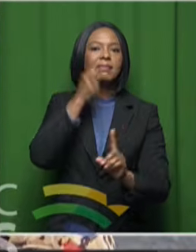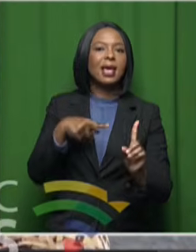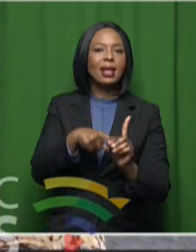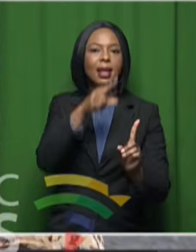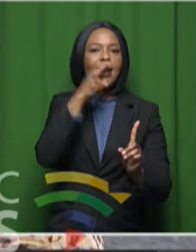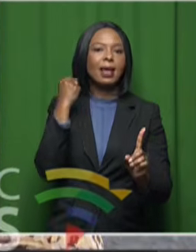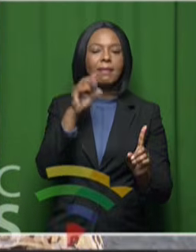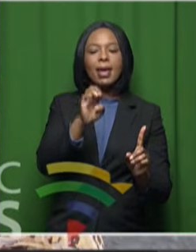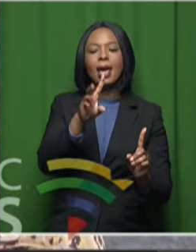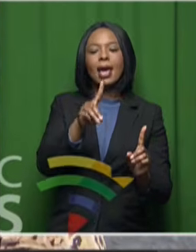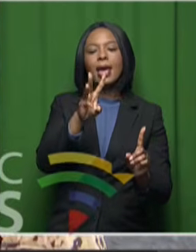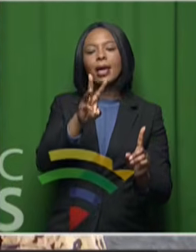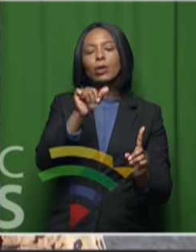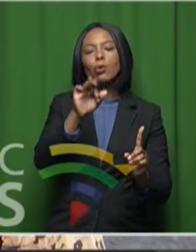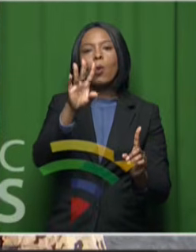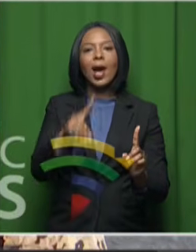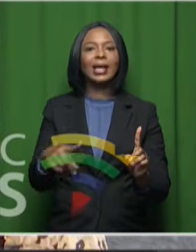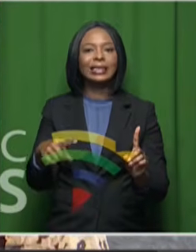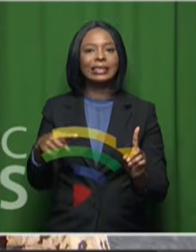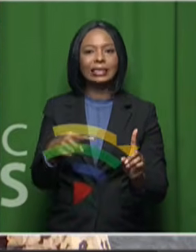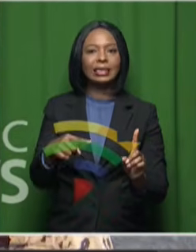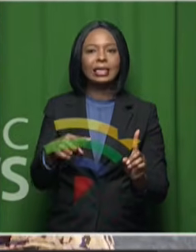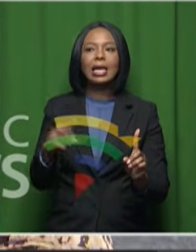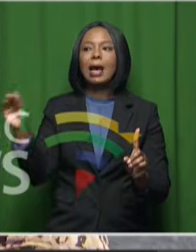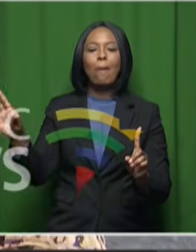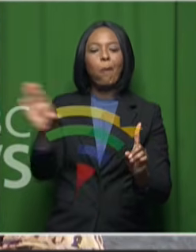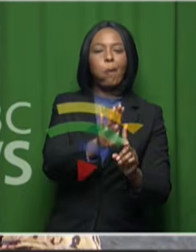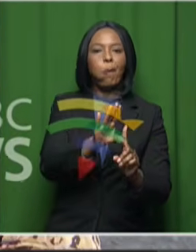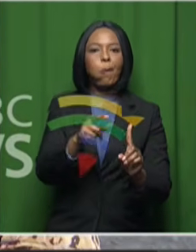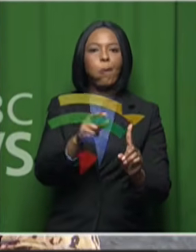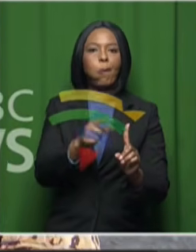Sodi as well. There you have that